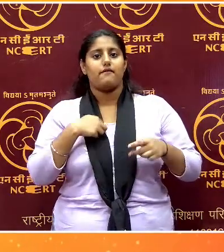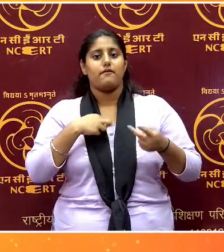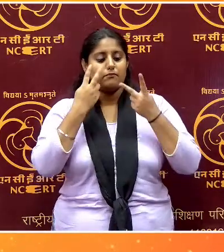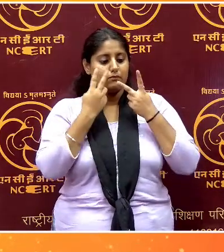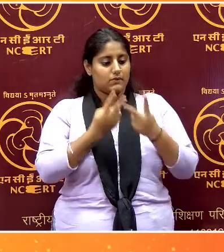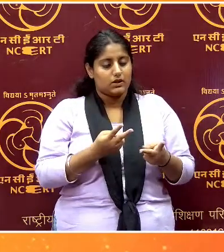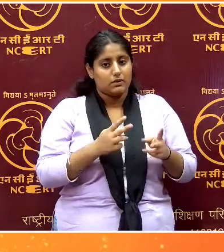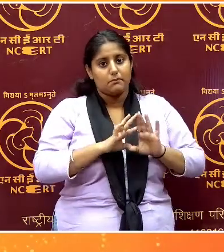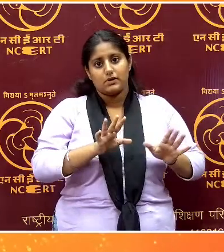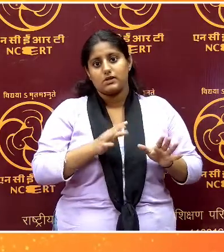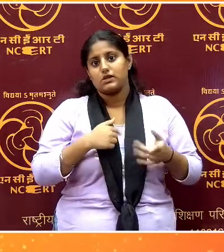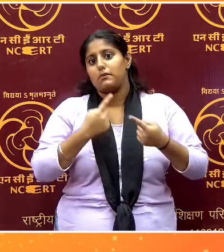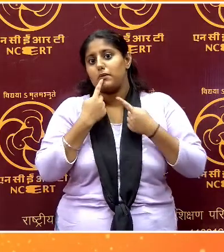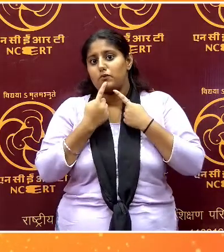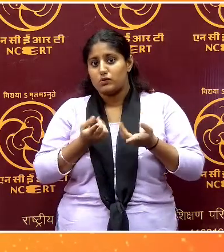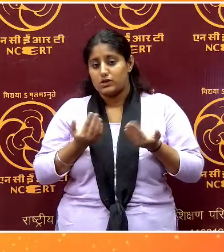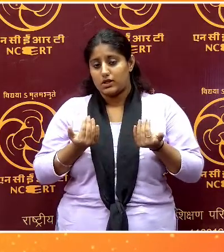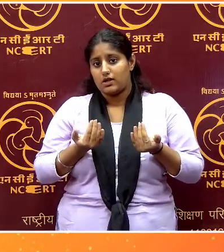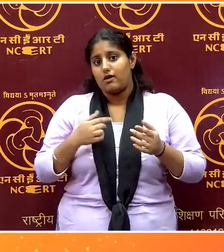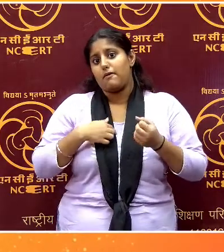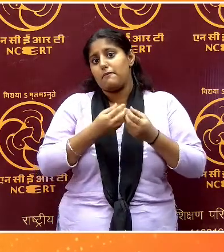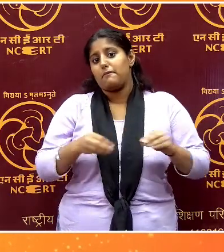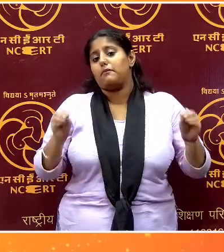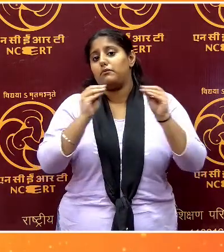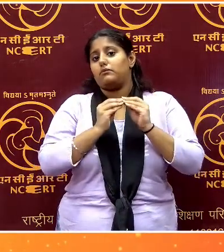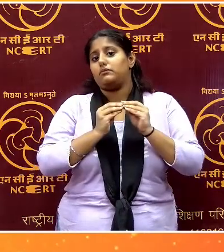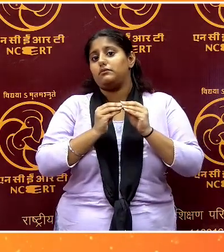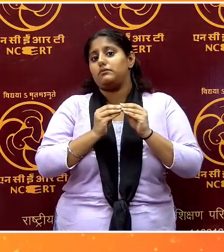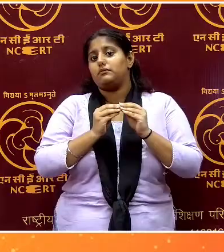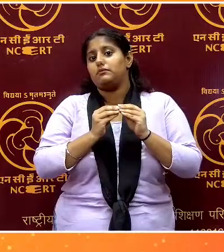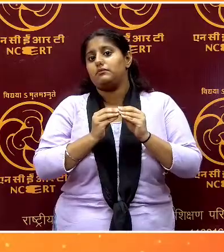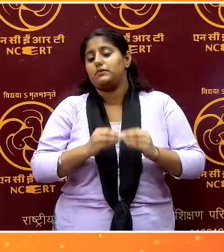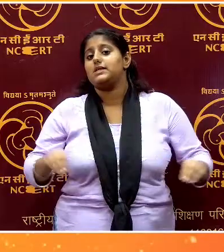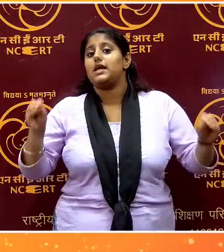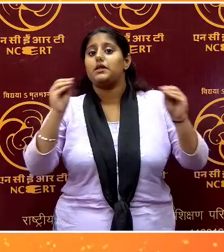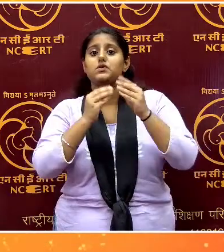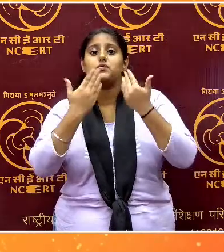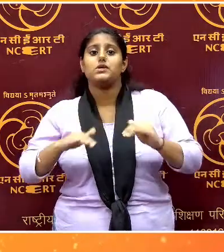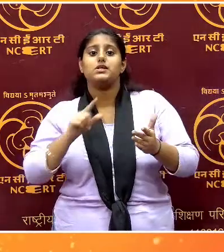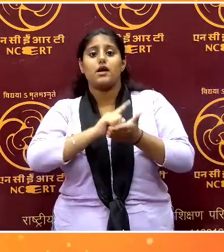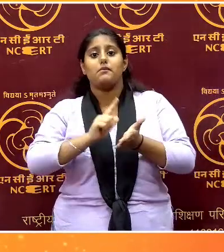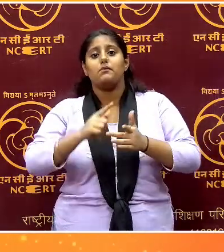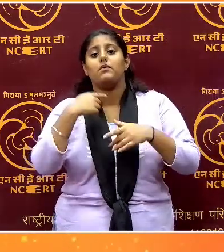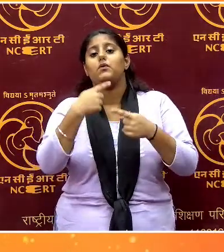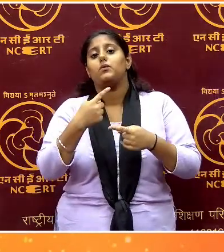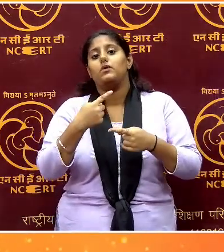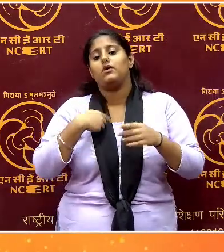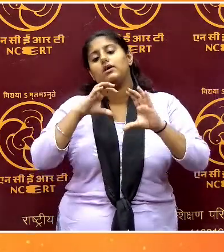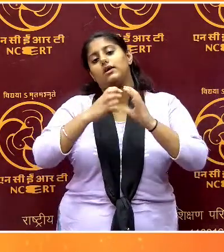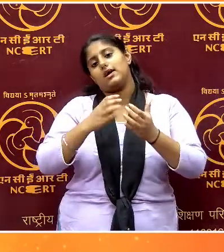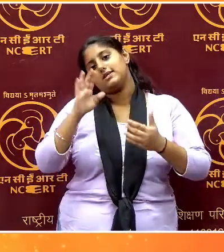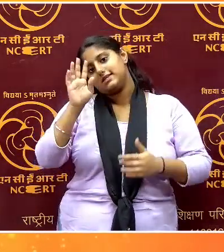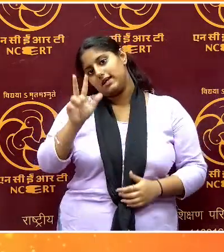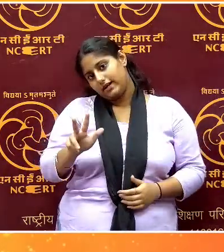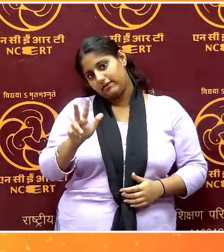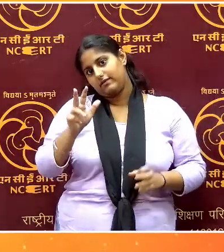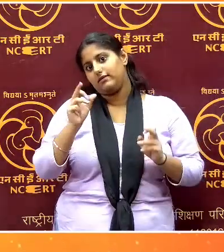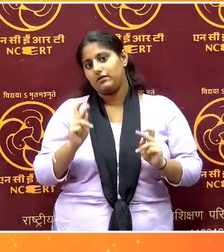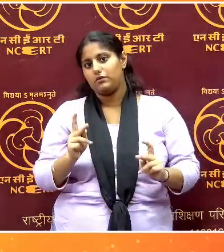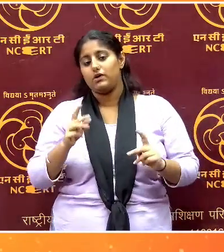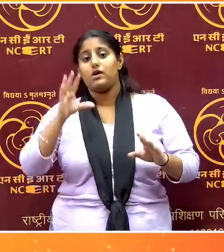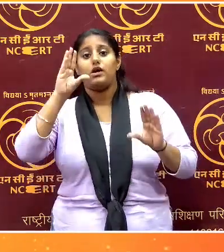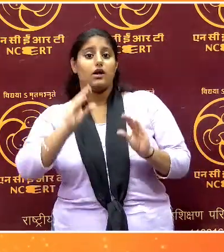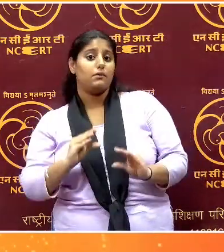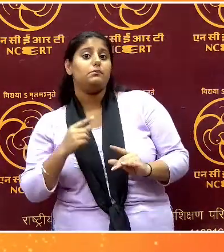say how many maximum number of students were absent in which class? So Class in class 8. 8. Okay. And least number of